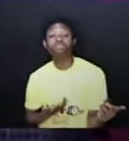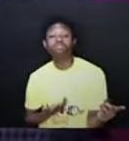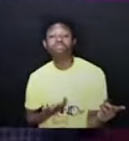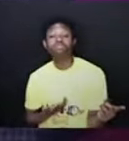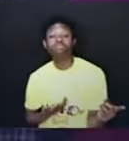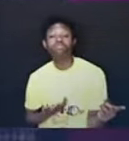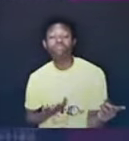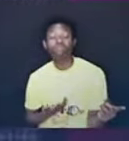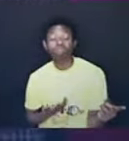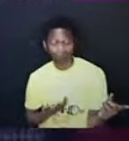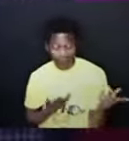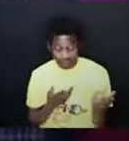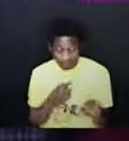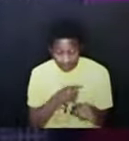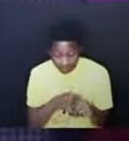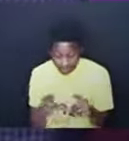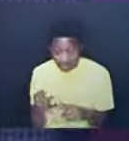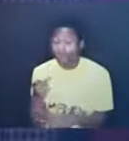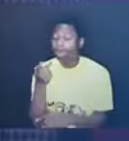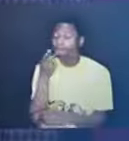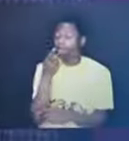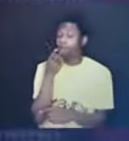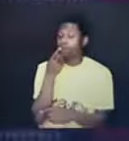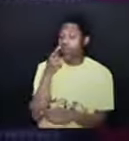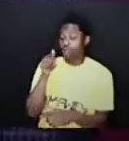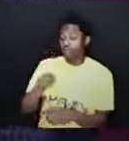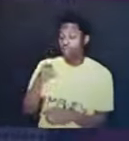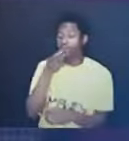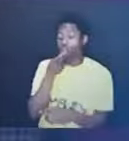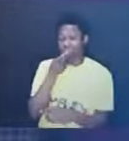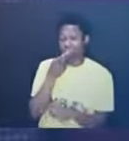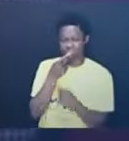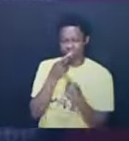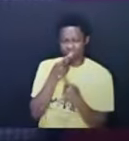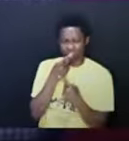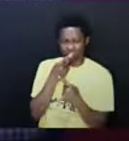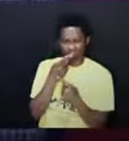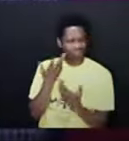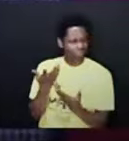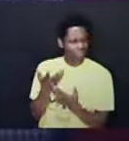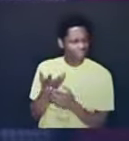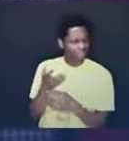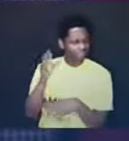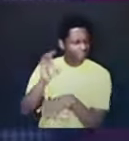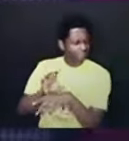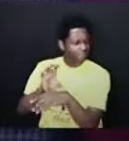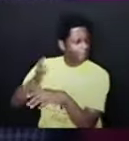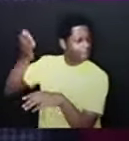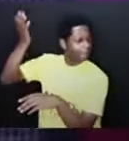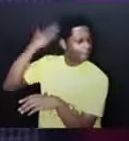But according to the Apostle Paul, the church used to be a mystery.